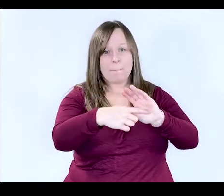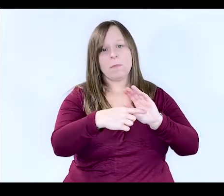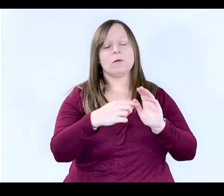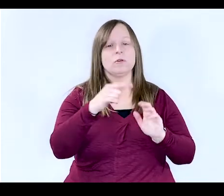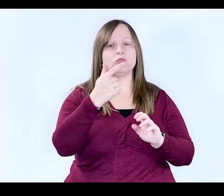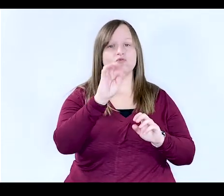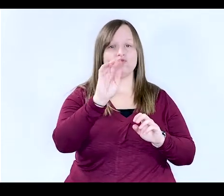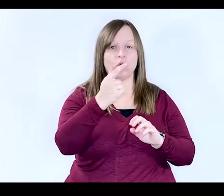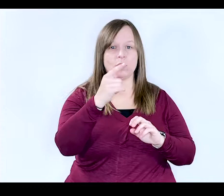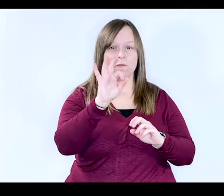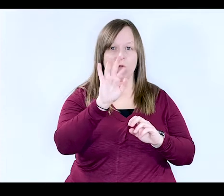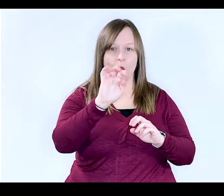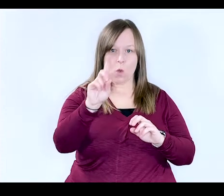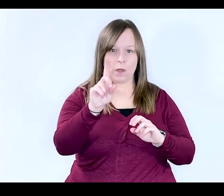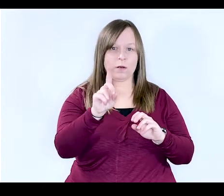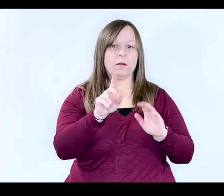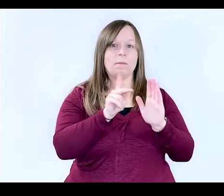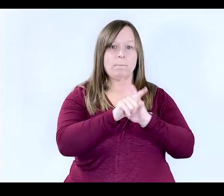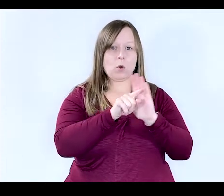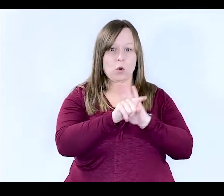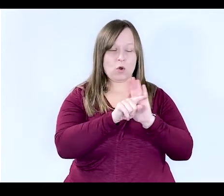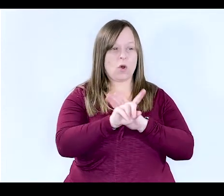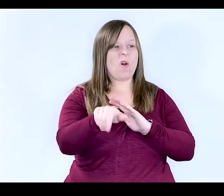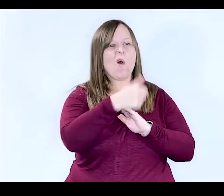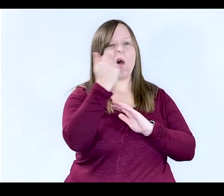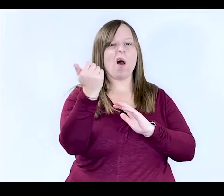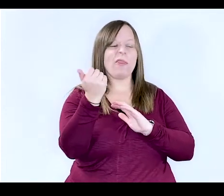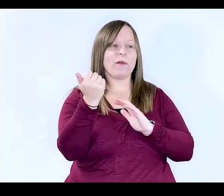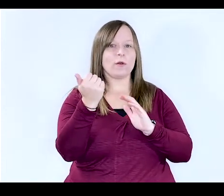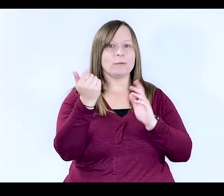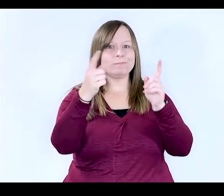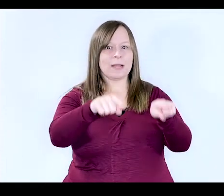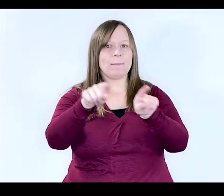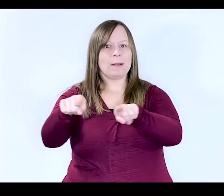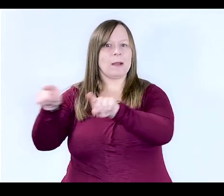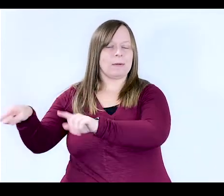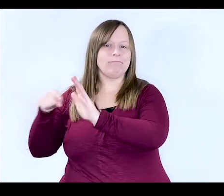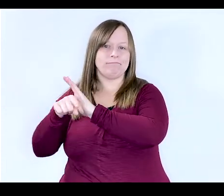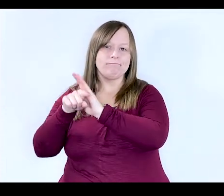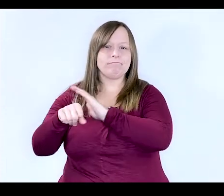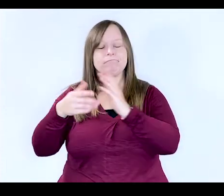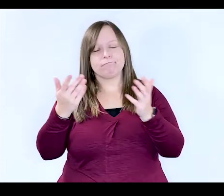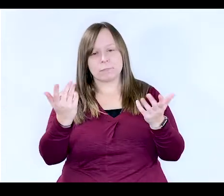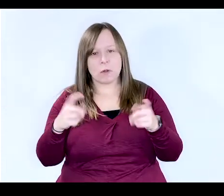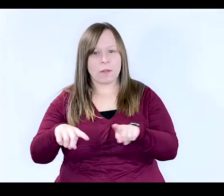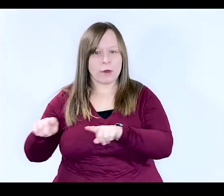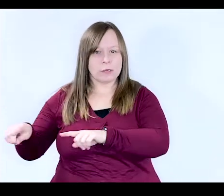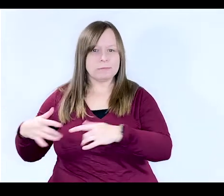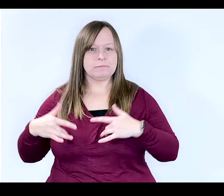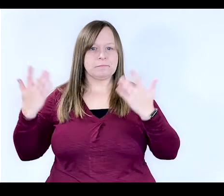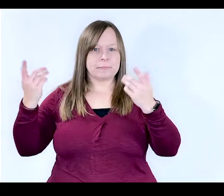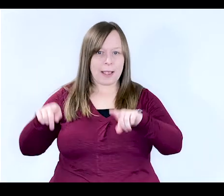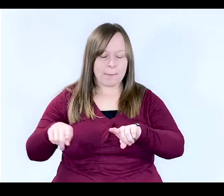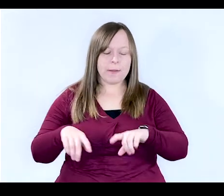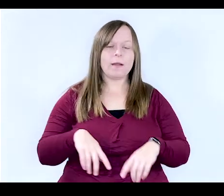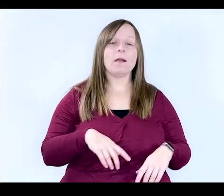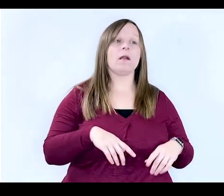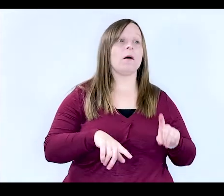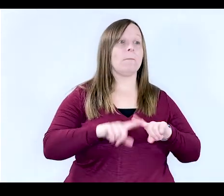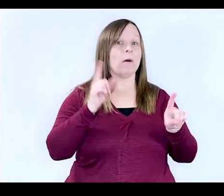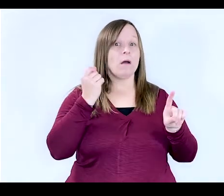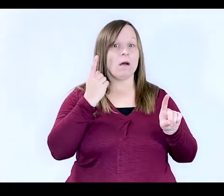example, since the George Floyd murder, not only have other incidents around the country similar to that have